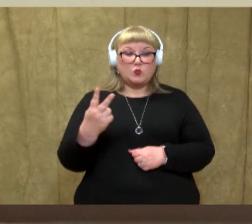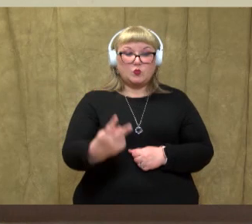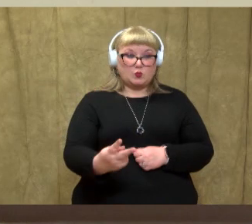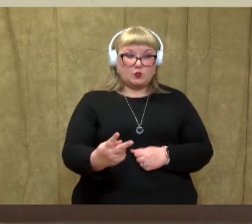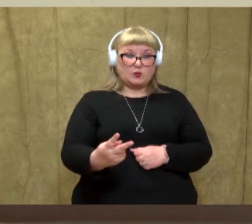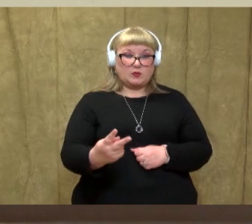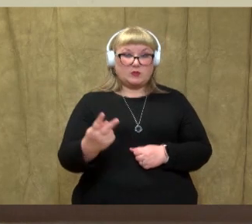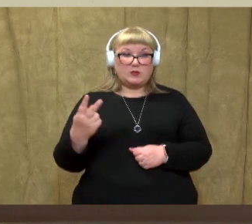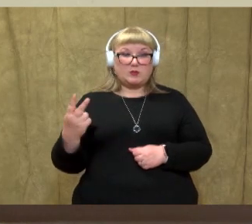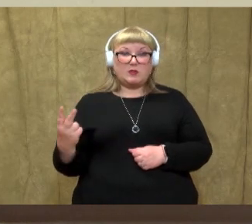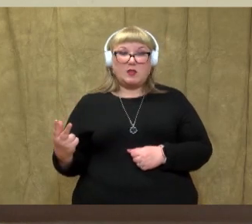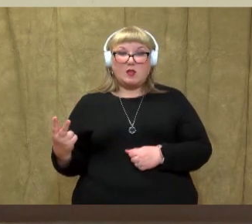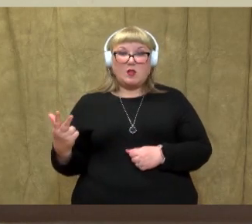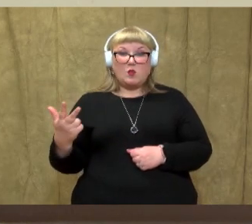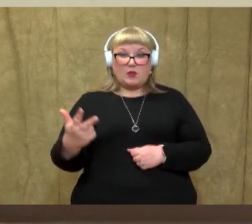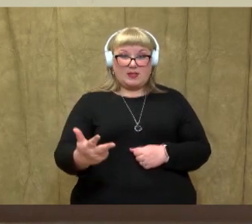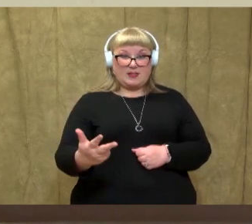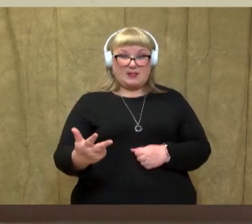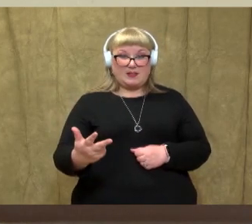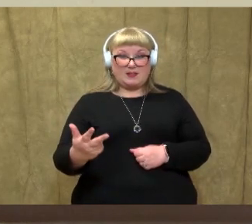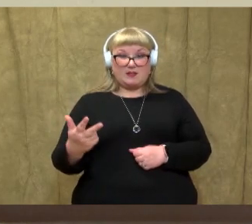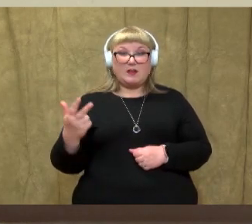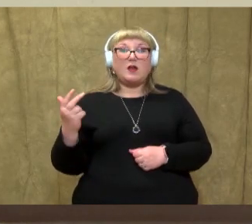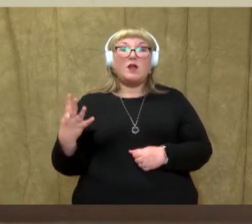2, 3,